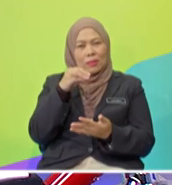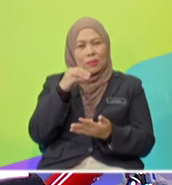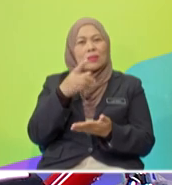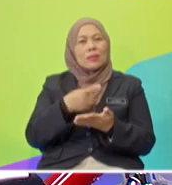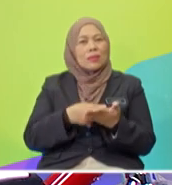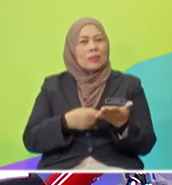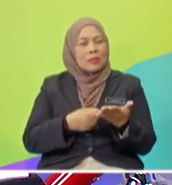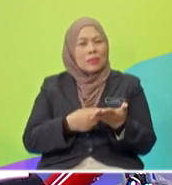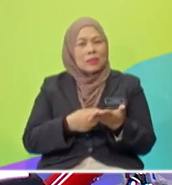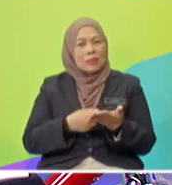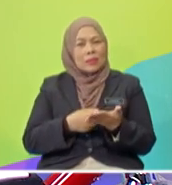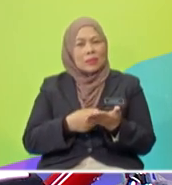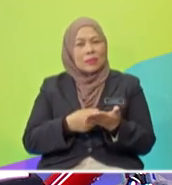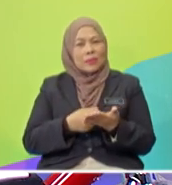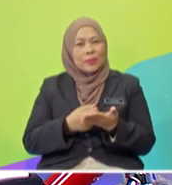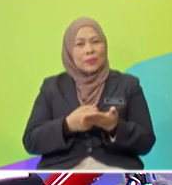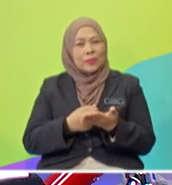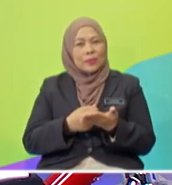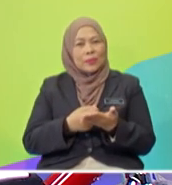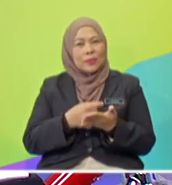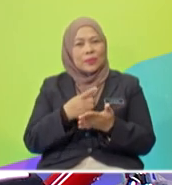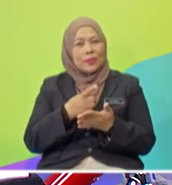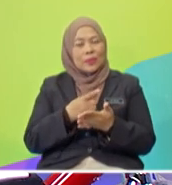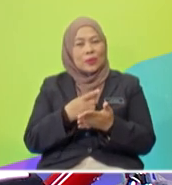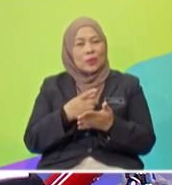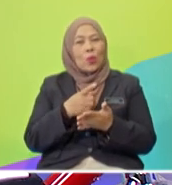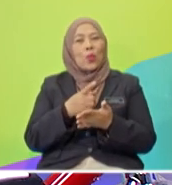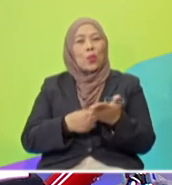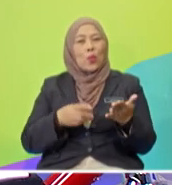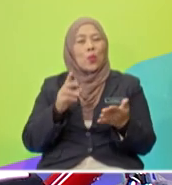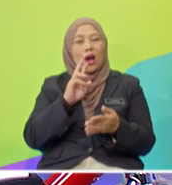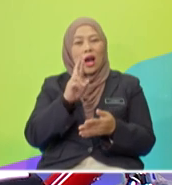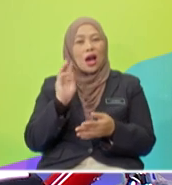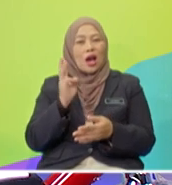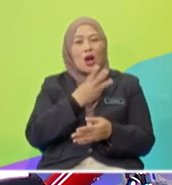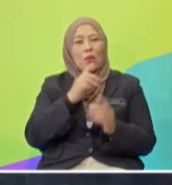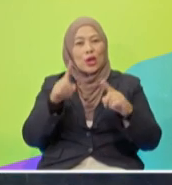tell you? What do you think? What are we going to learn today, friends?